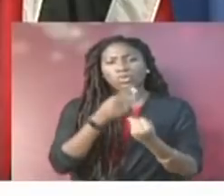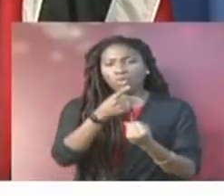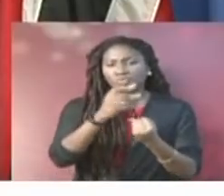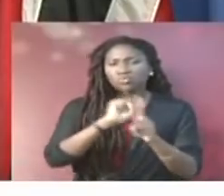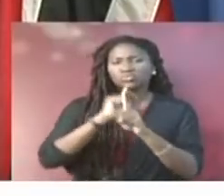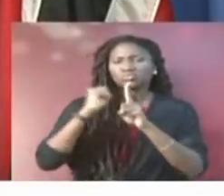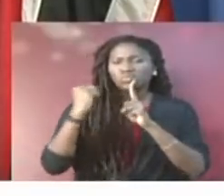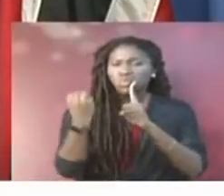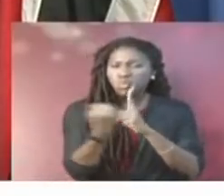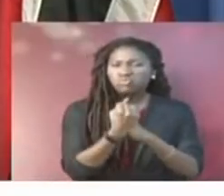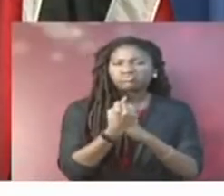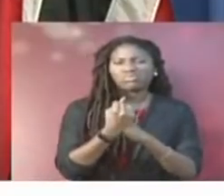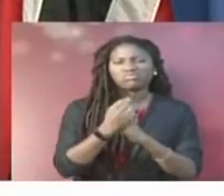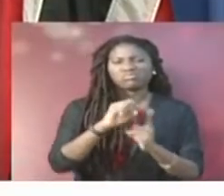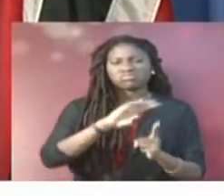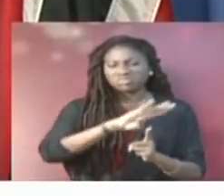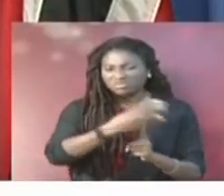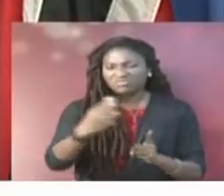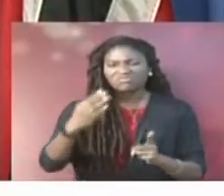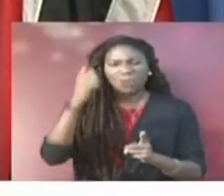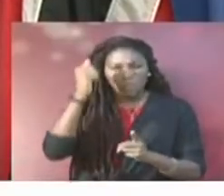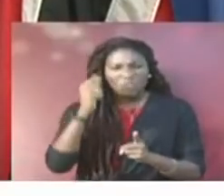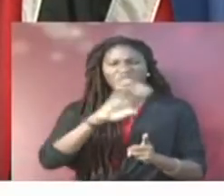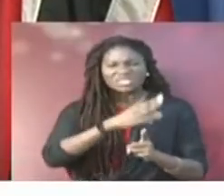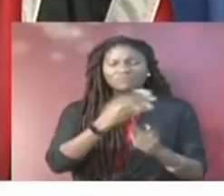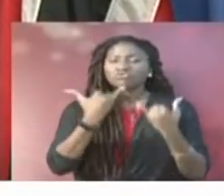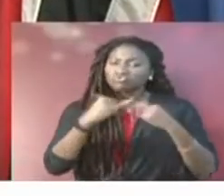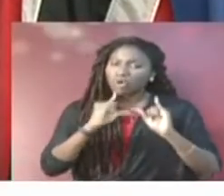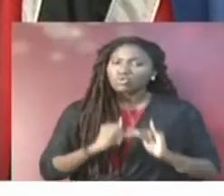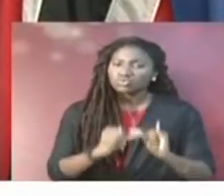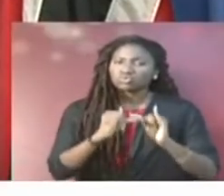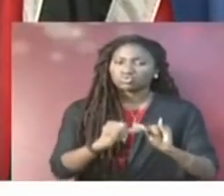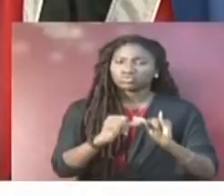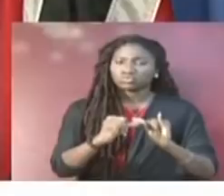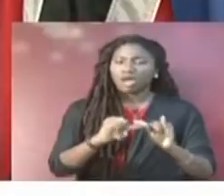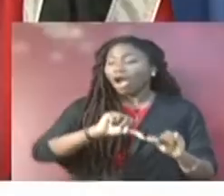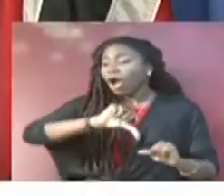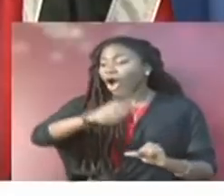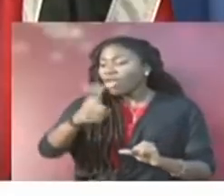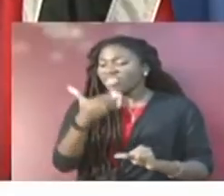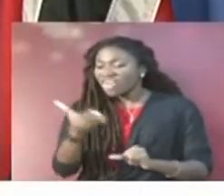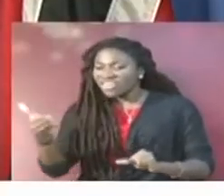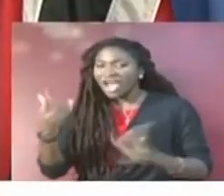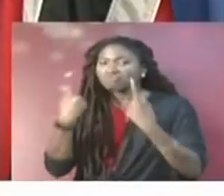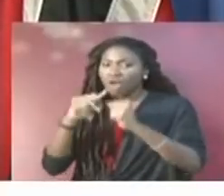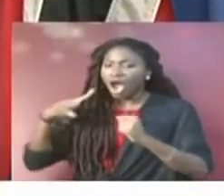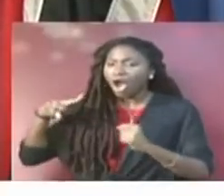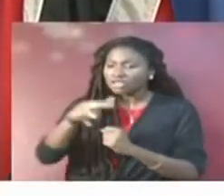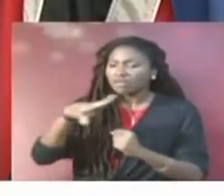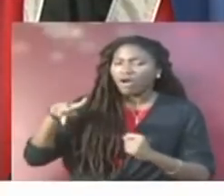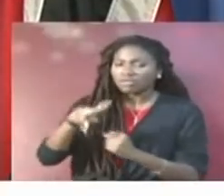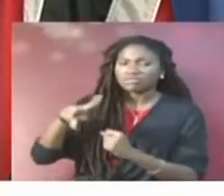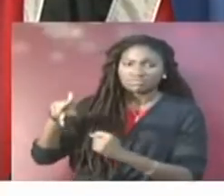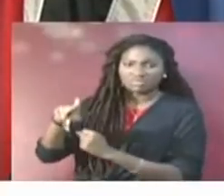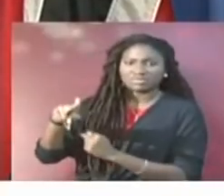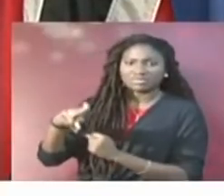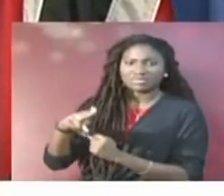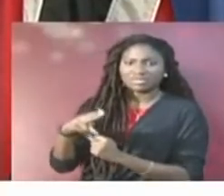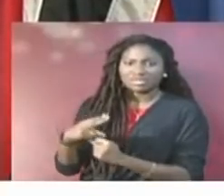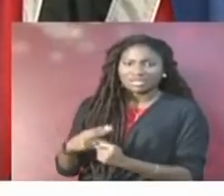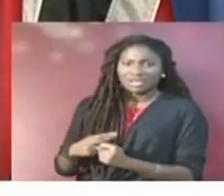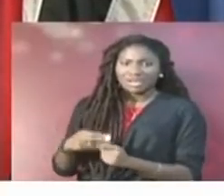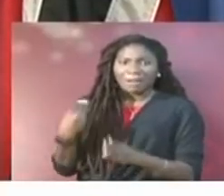We're making cutbacks elsewhere. We're making rollbacks elsewhere in financing. We're taking pressure elsewhere. We're running up